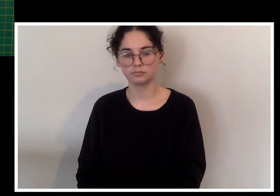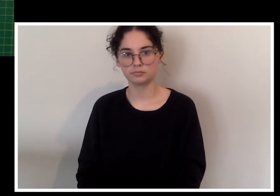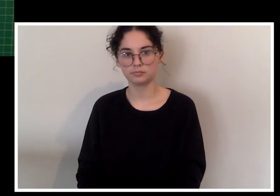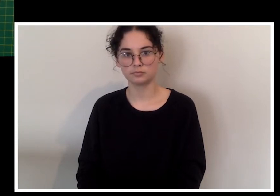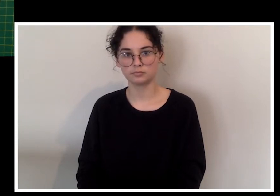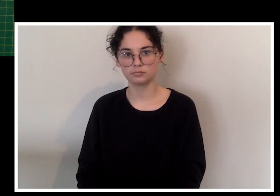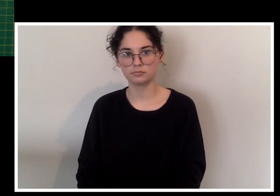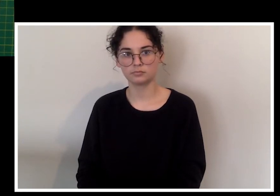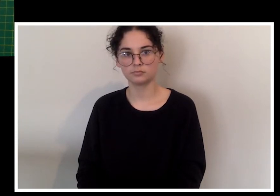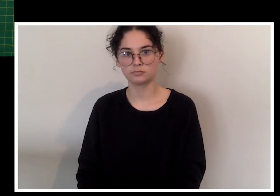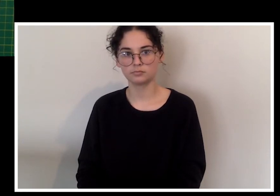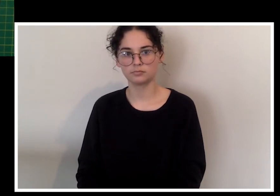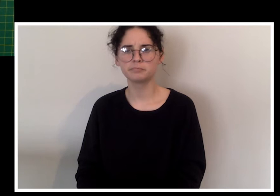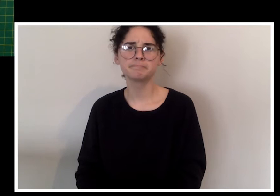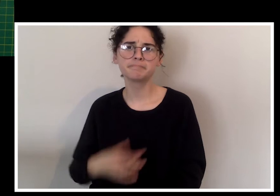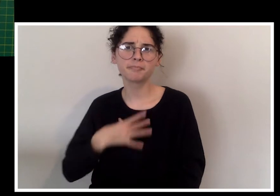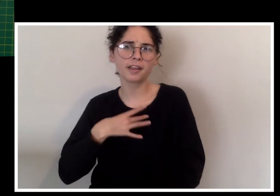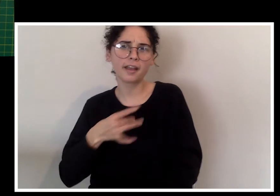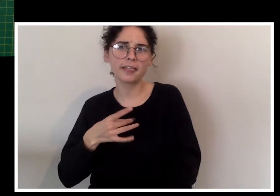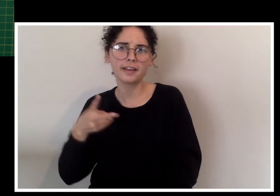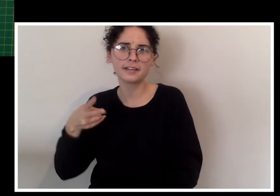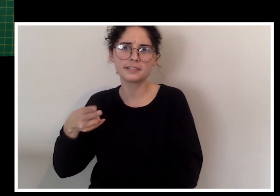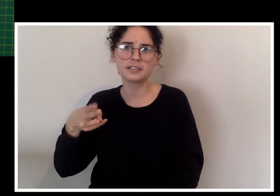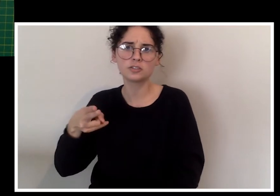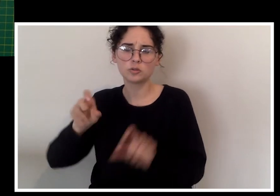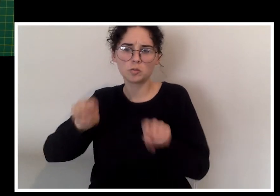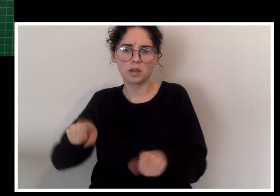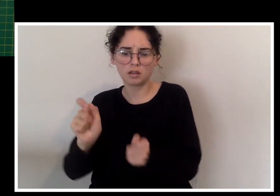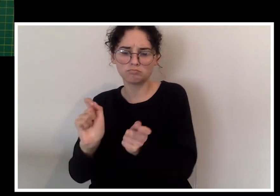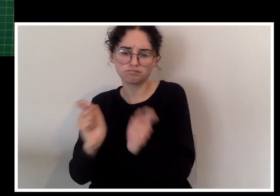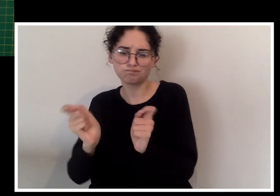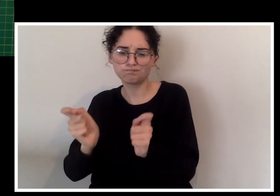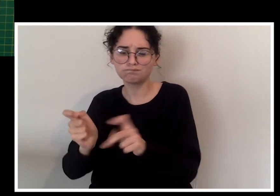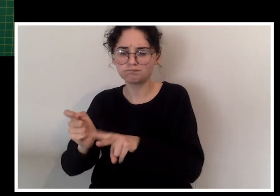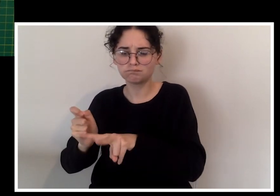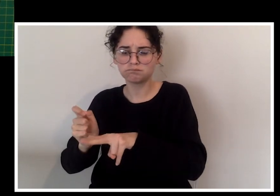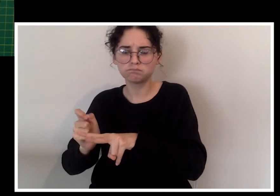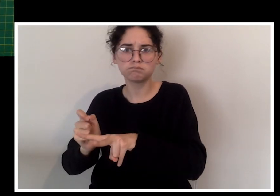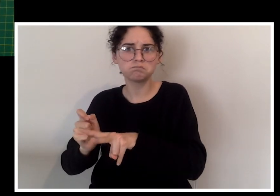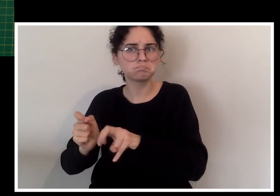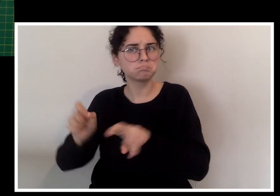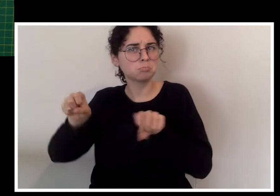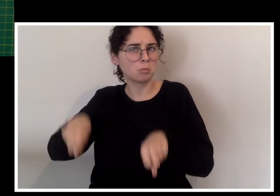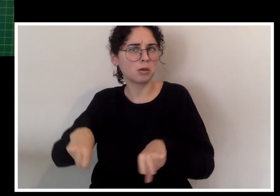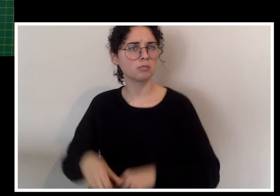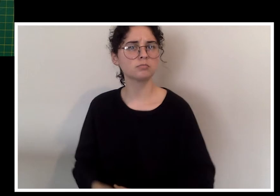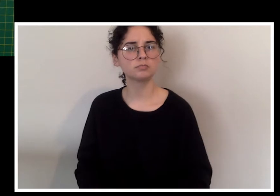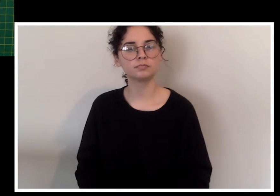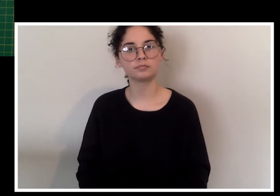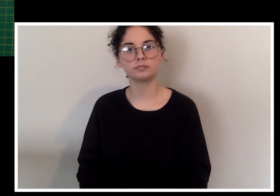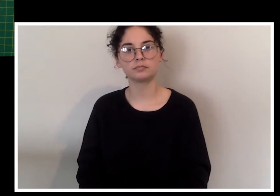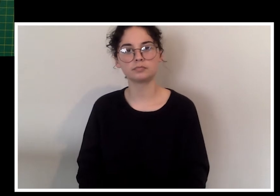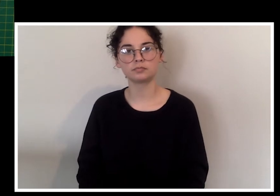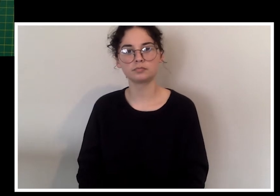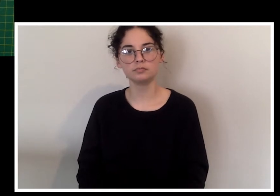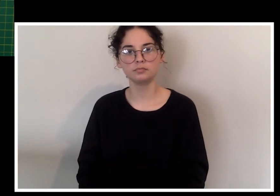All right, I do like scissors, because you can open them up. Just be careful about the edges if you do that, but